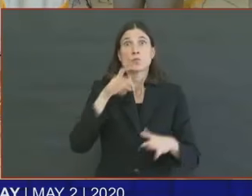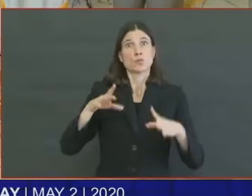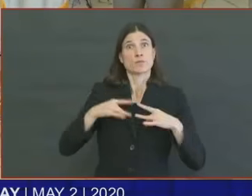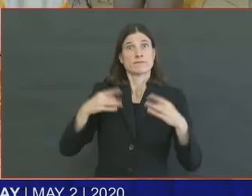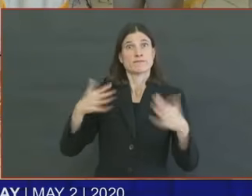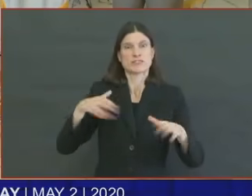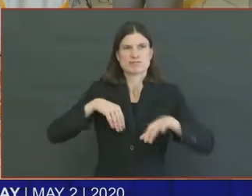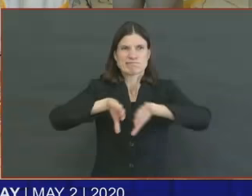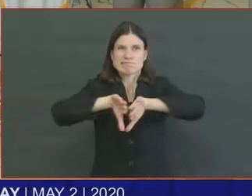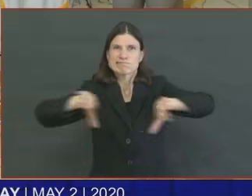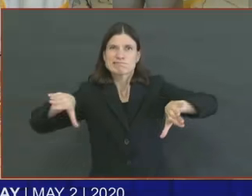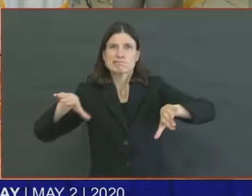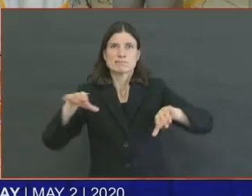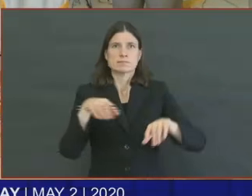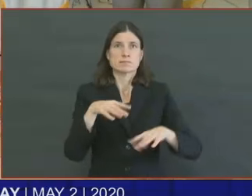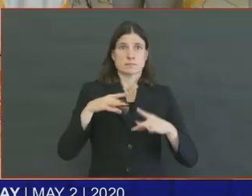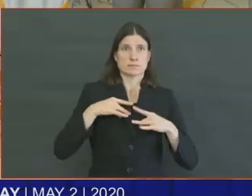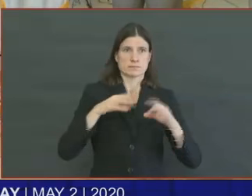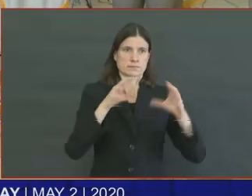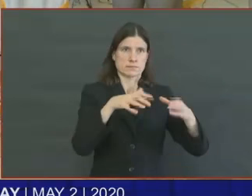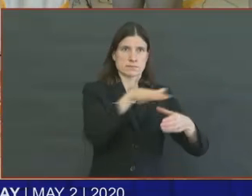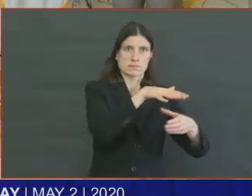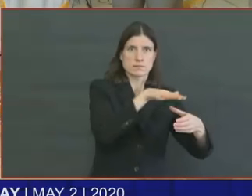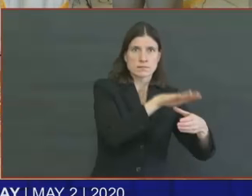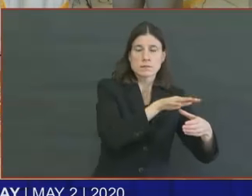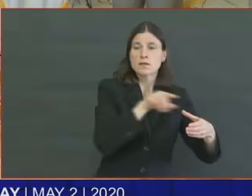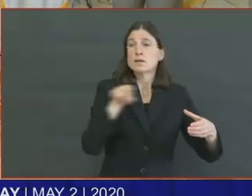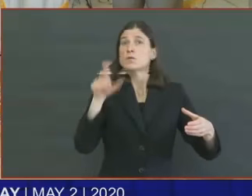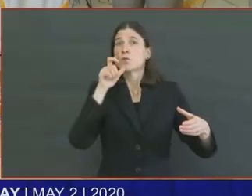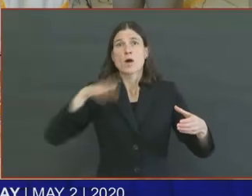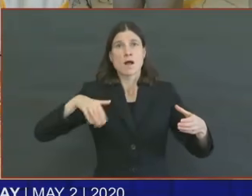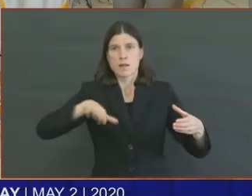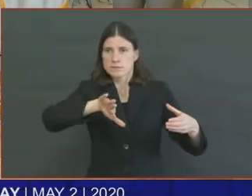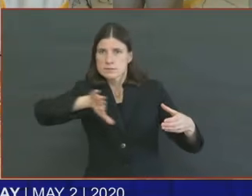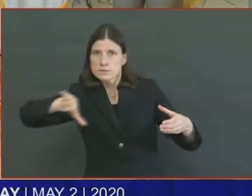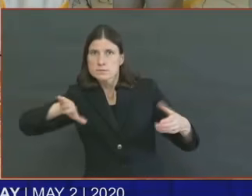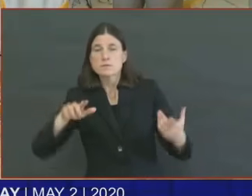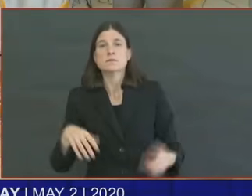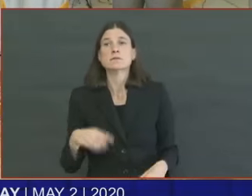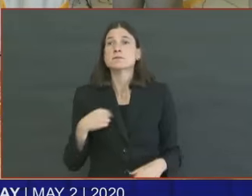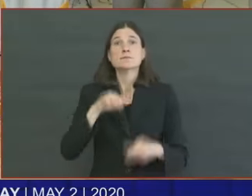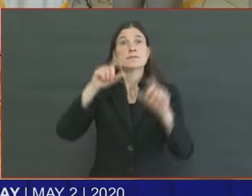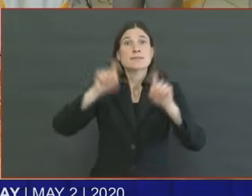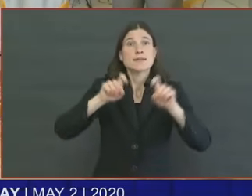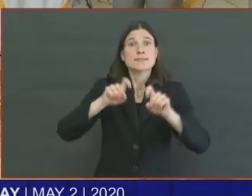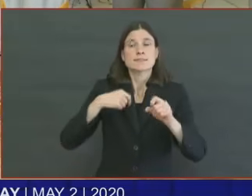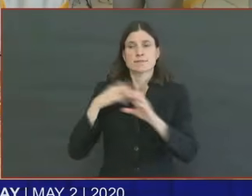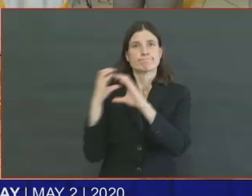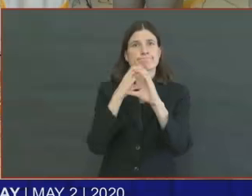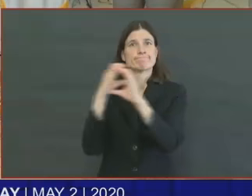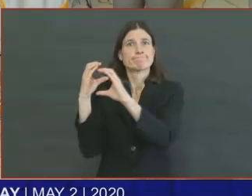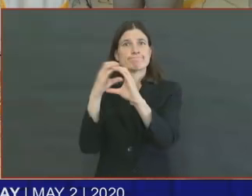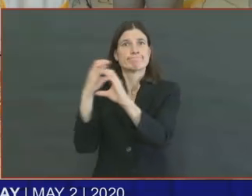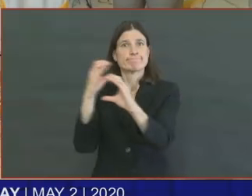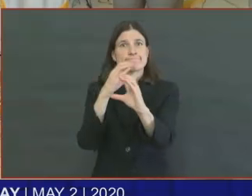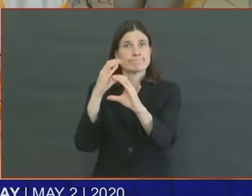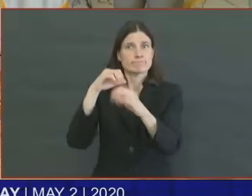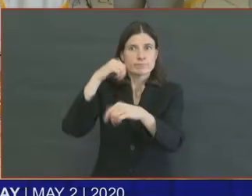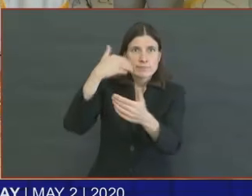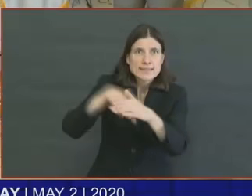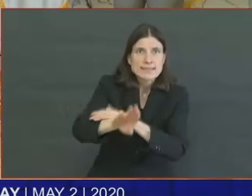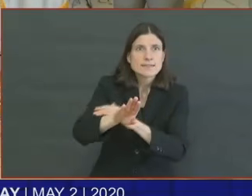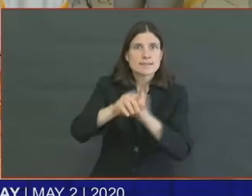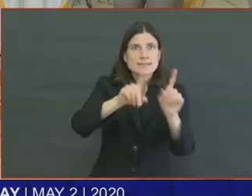mobile testing of people in nursing homes. We have set up a National Guard special support team targeting and going into nursing